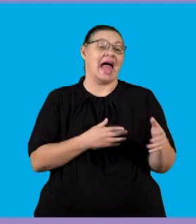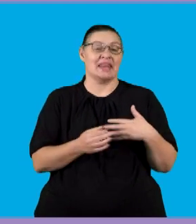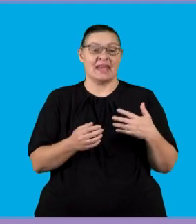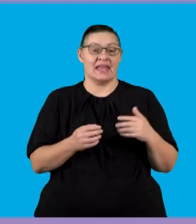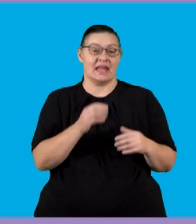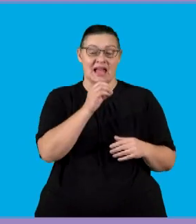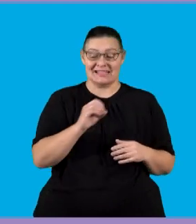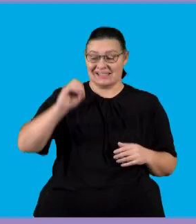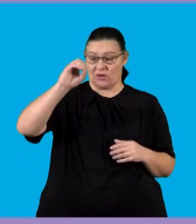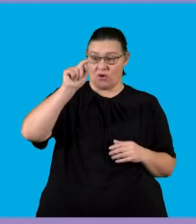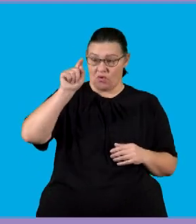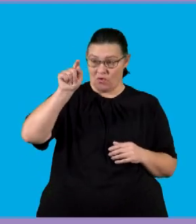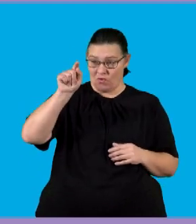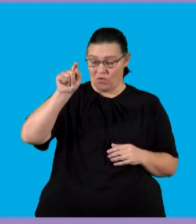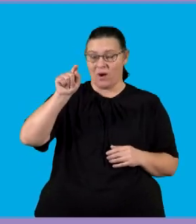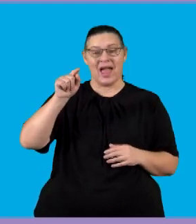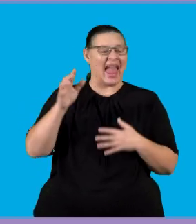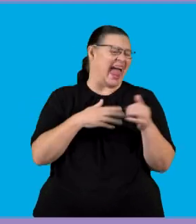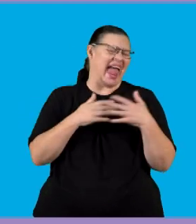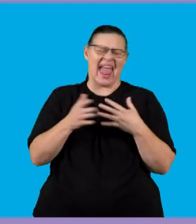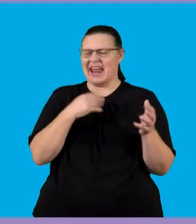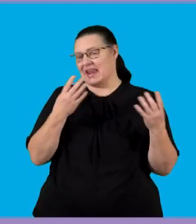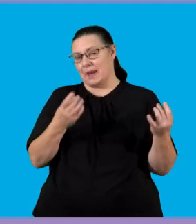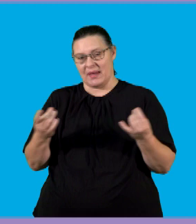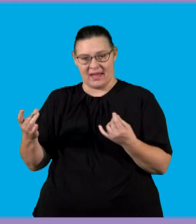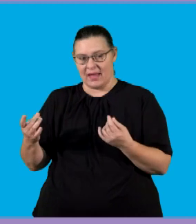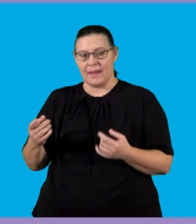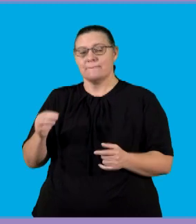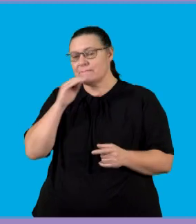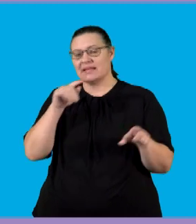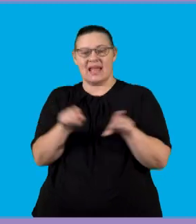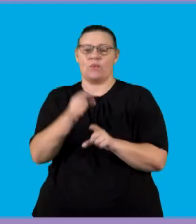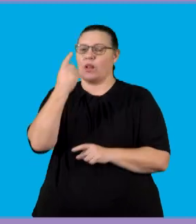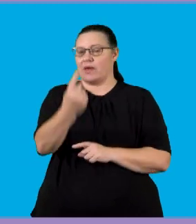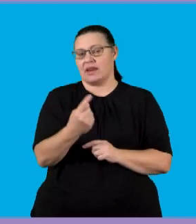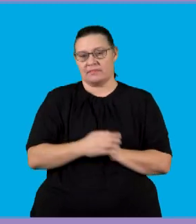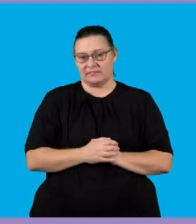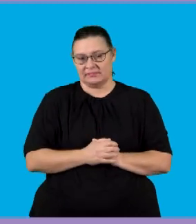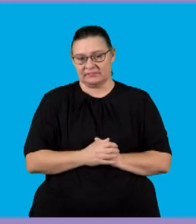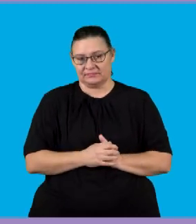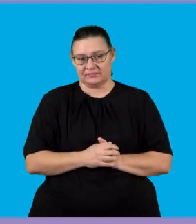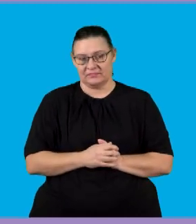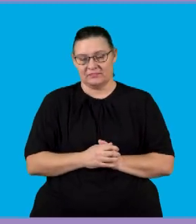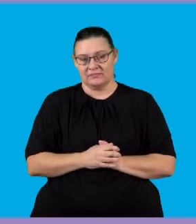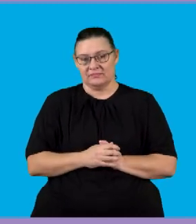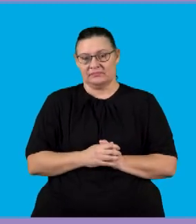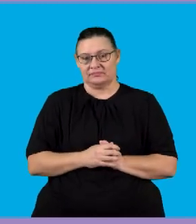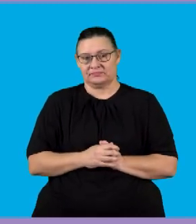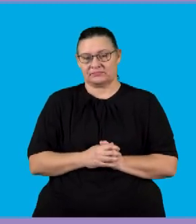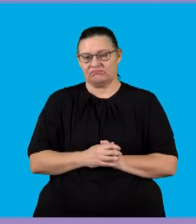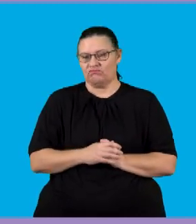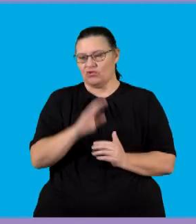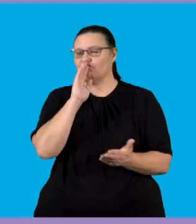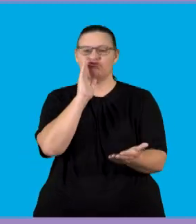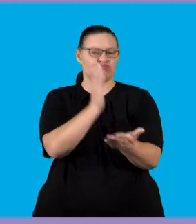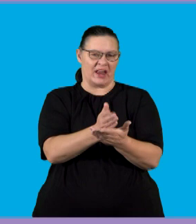anything raised to the exponent 0, or any number raised to the exponent 0, will give us a 1. So